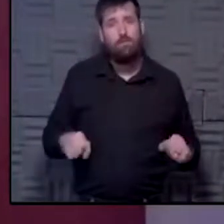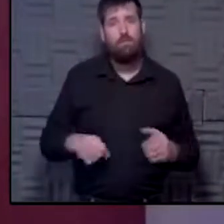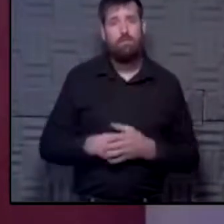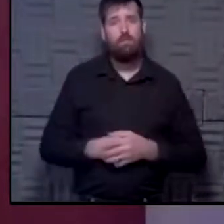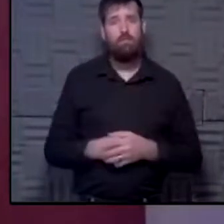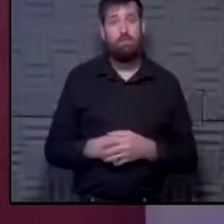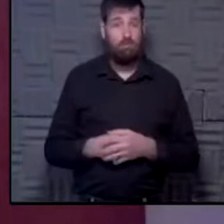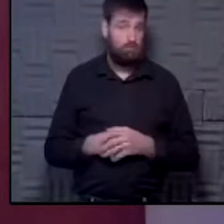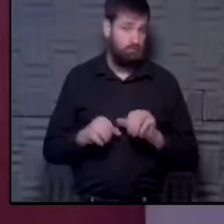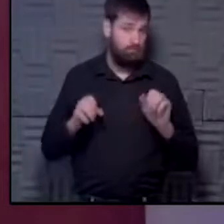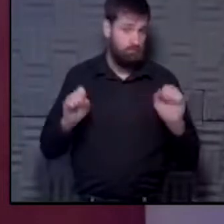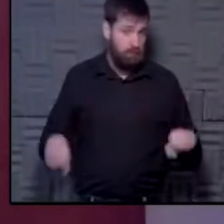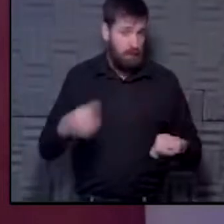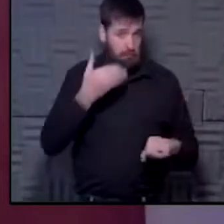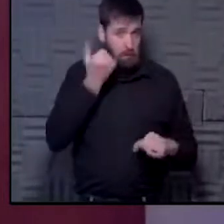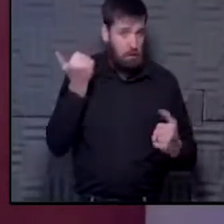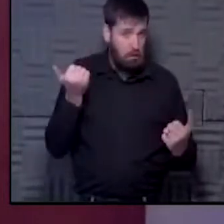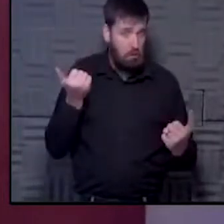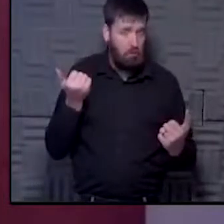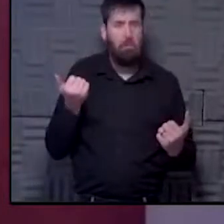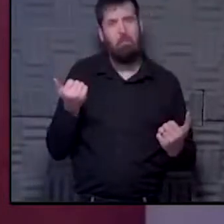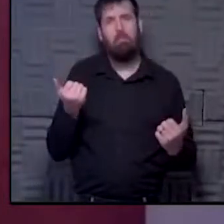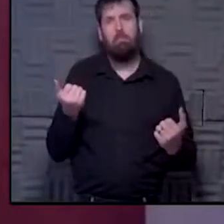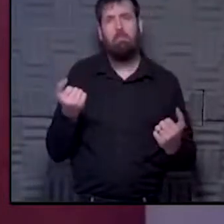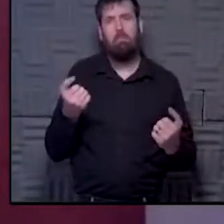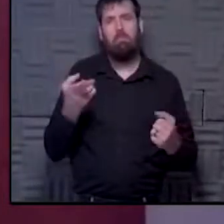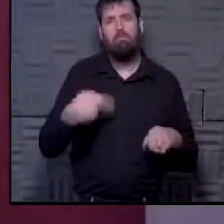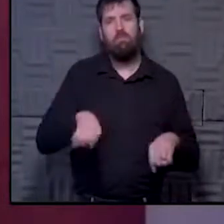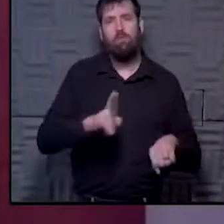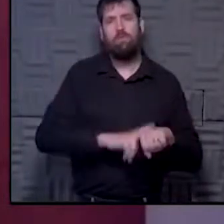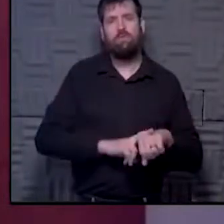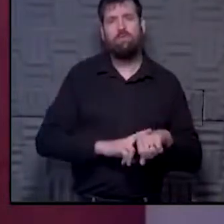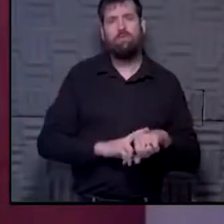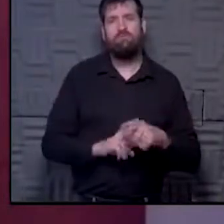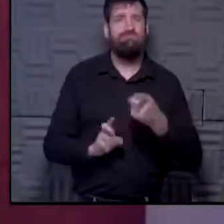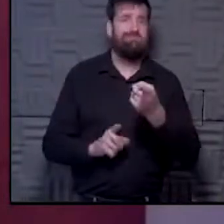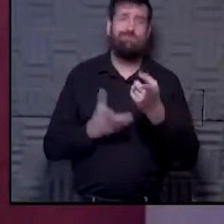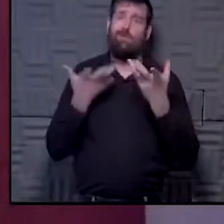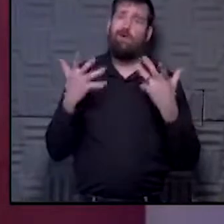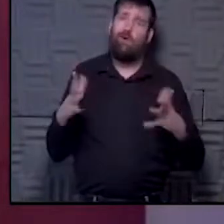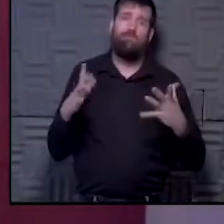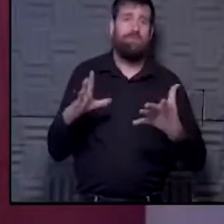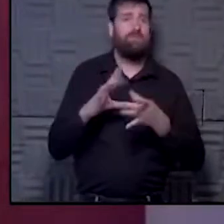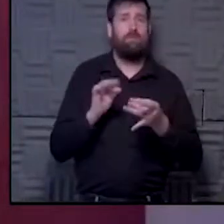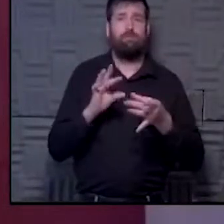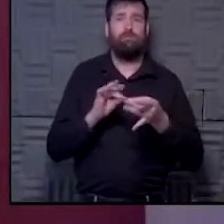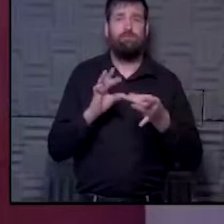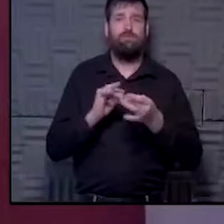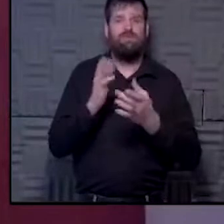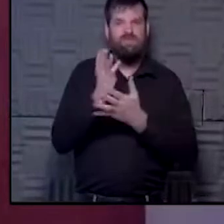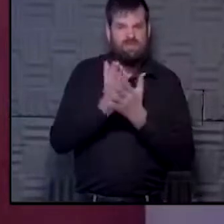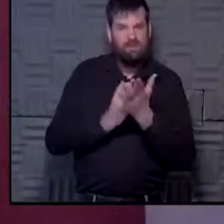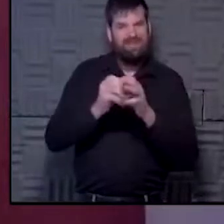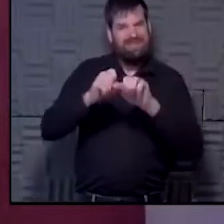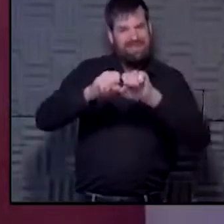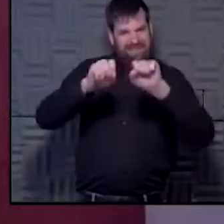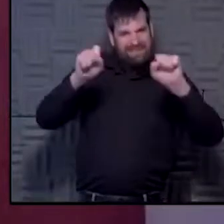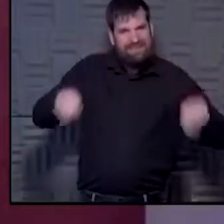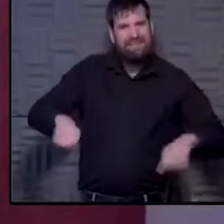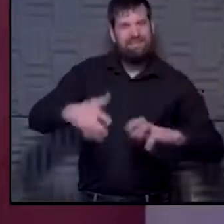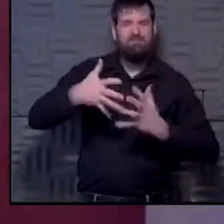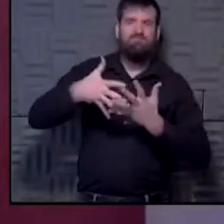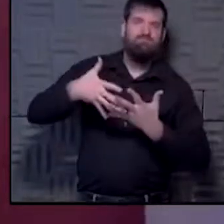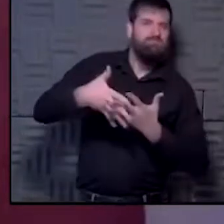So could we have done it better? Of course. You've already noted some of the systemic issues